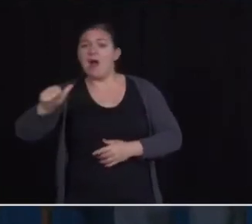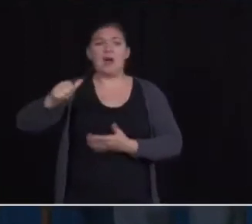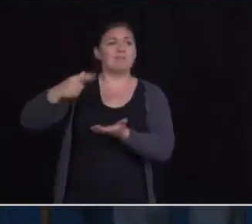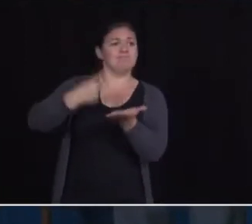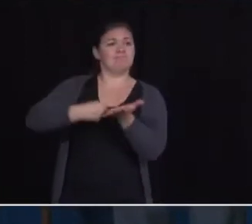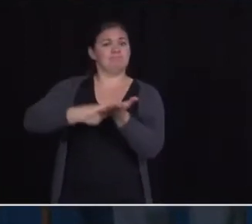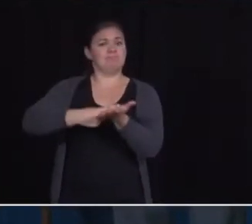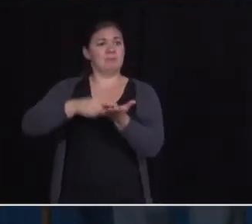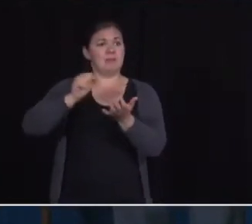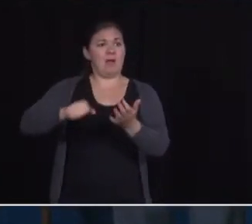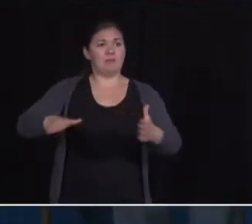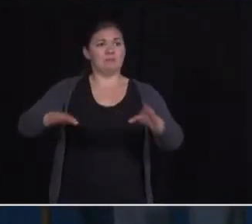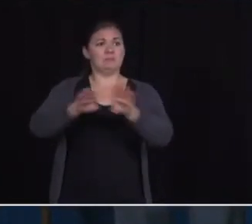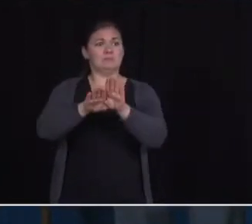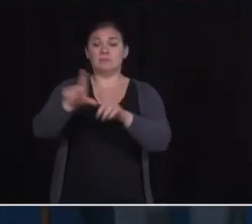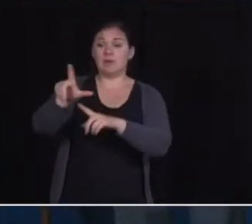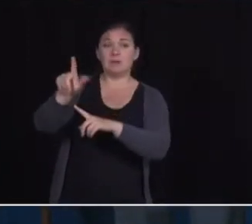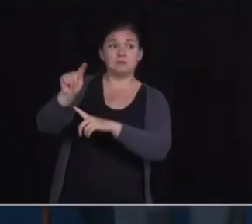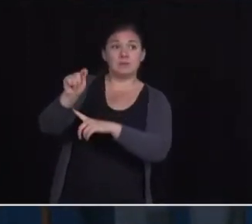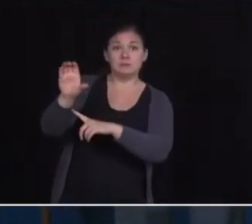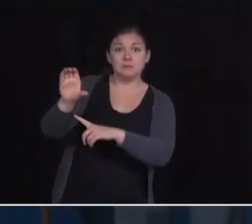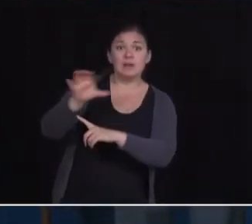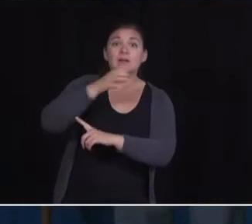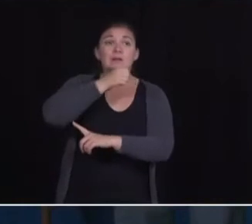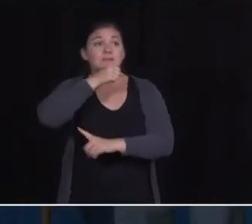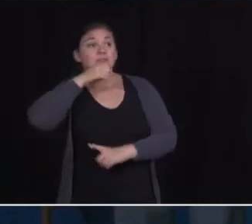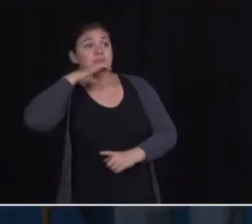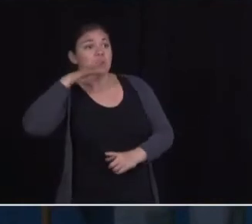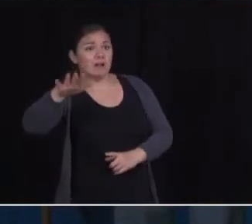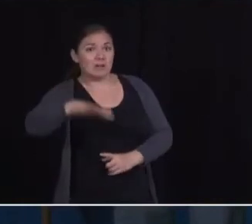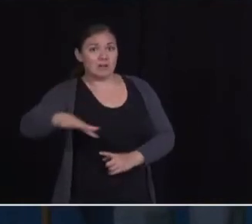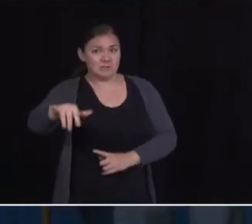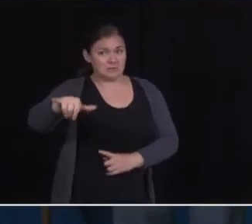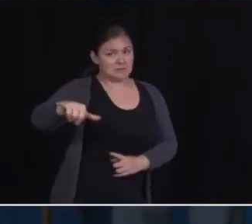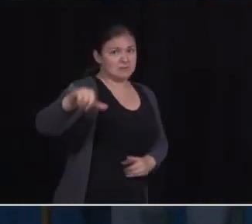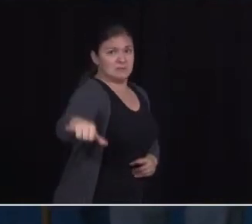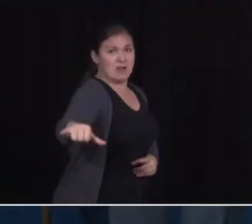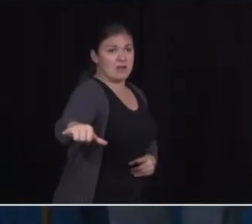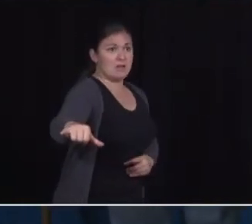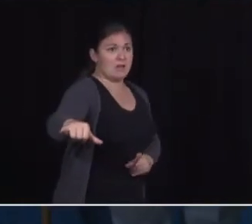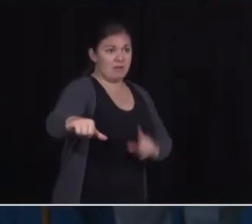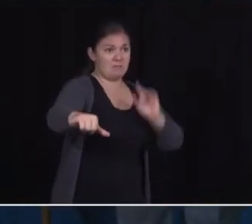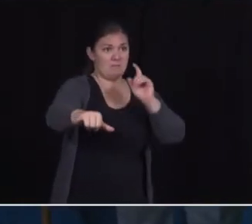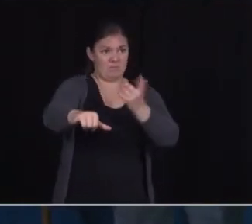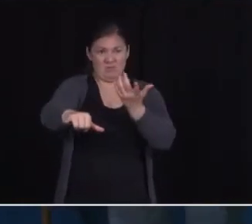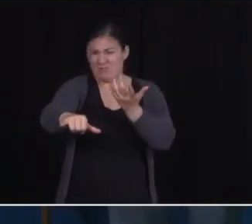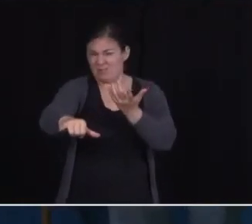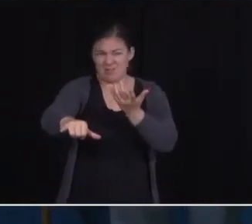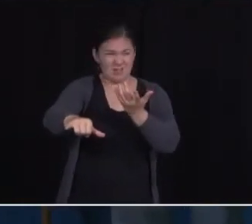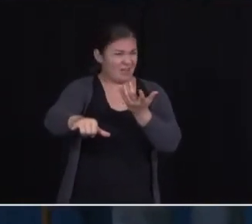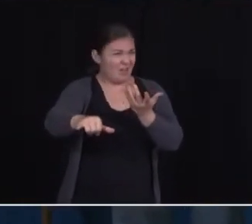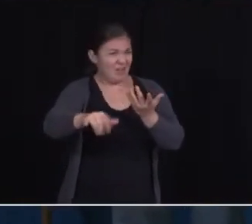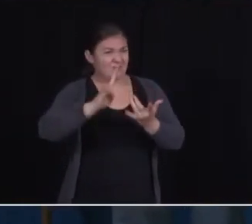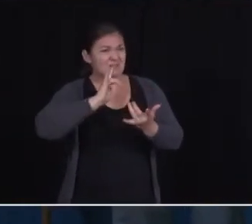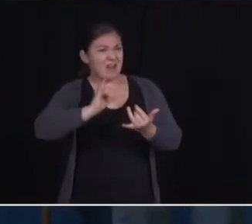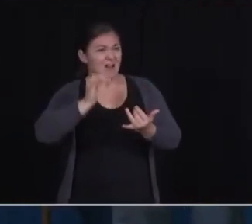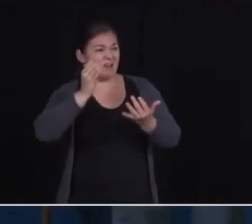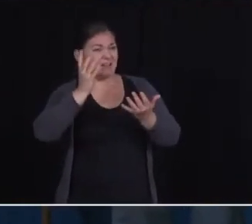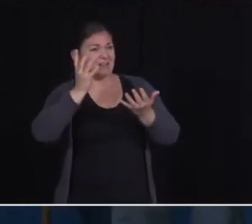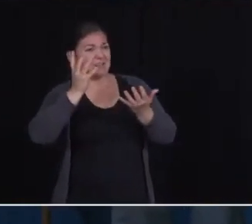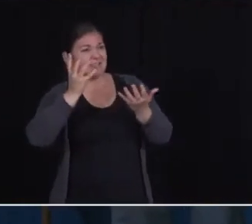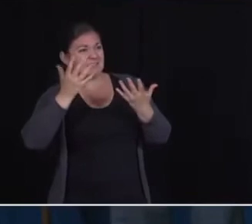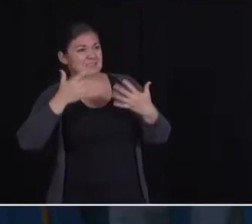their exposure to the public as a way of keeping them protected and perhaps not having to shut down large communities and sections of the